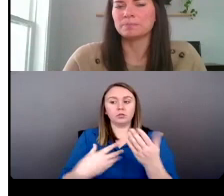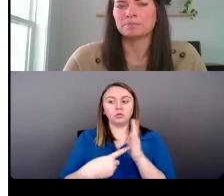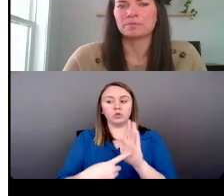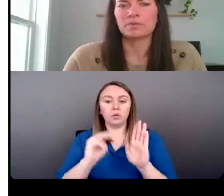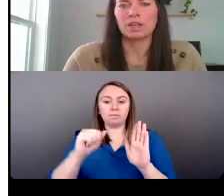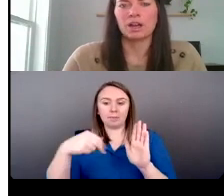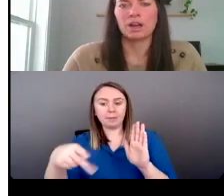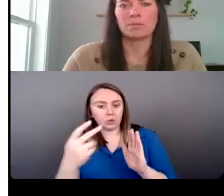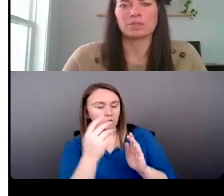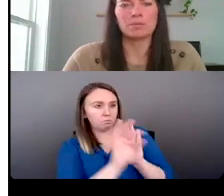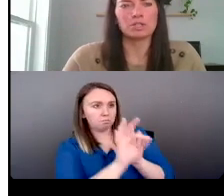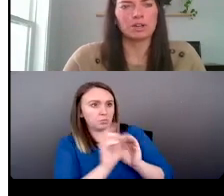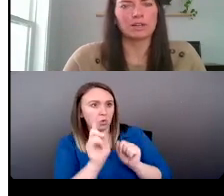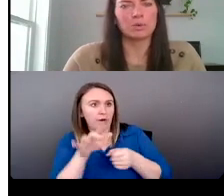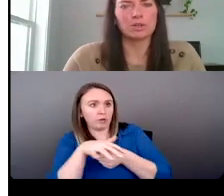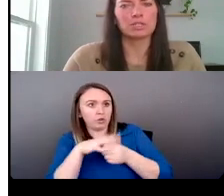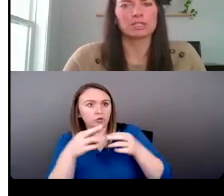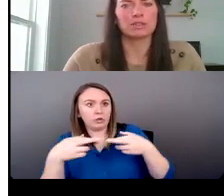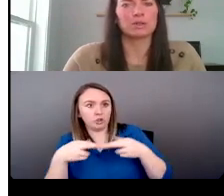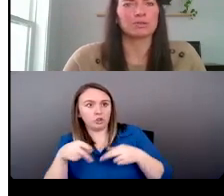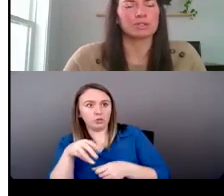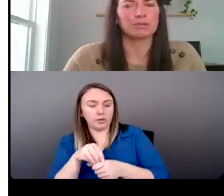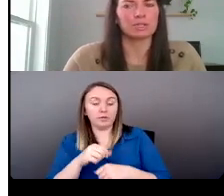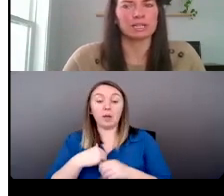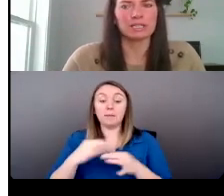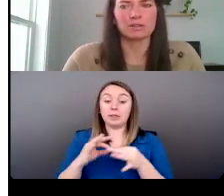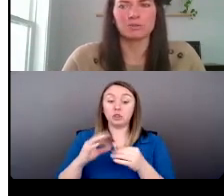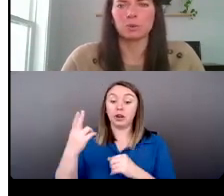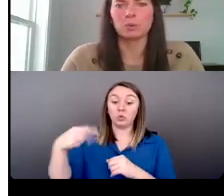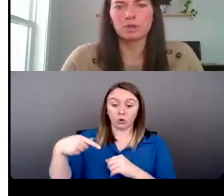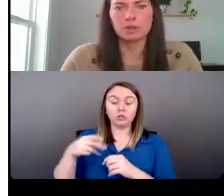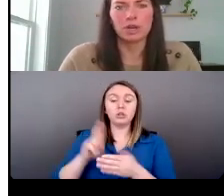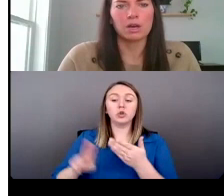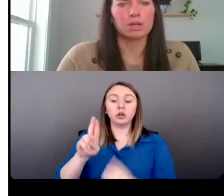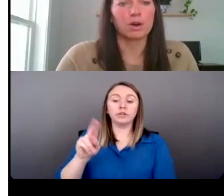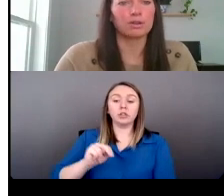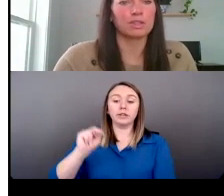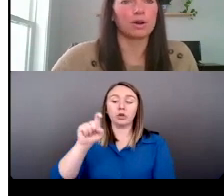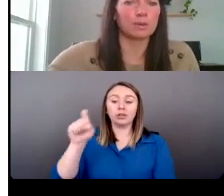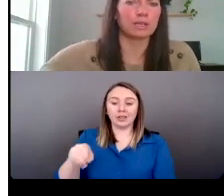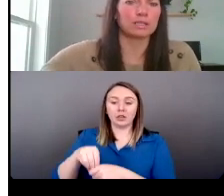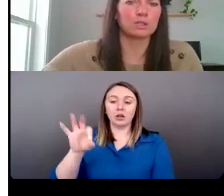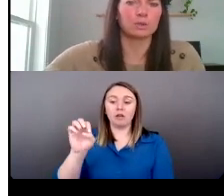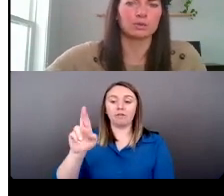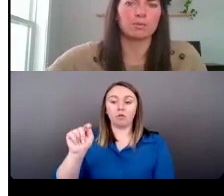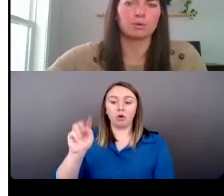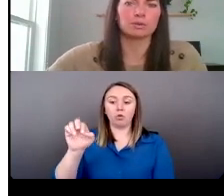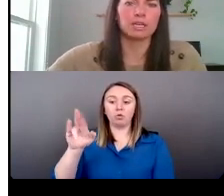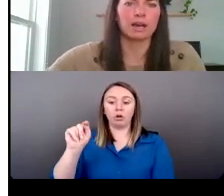in. So I mentioned our headquarters is at the University of North Texas in Fort Worth, but all of the RPSs